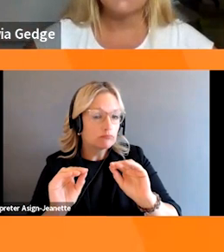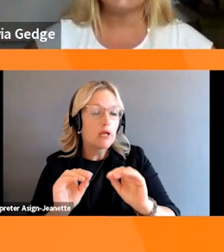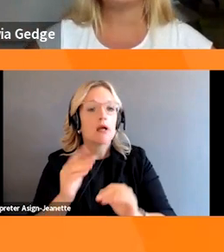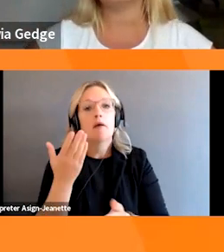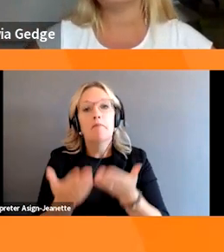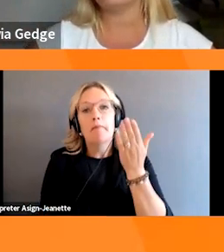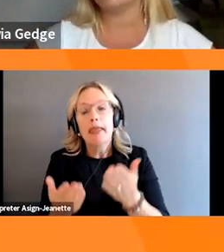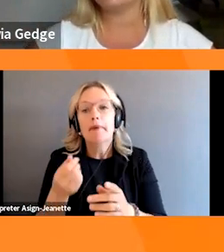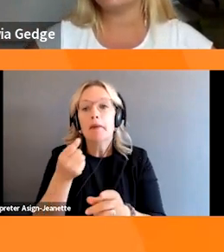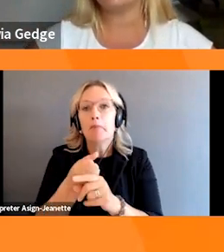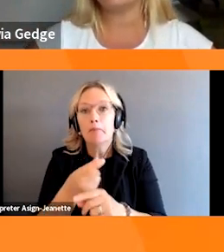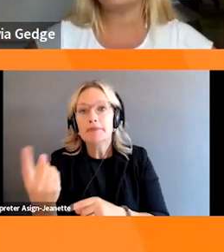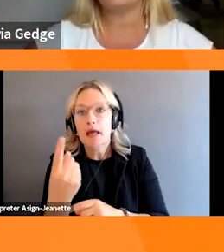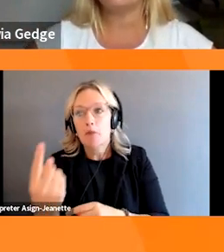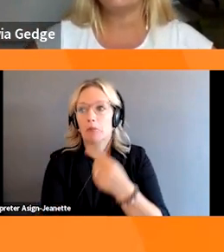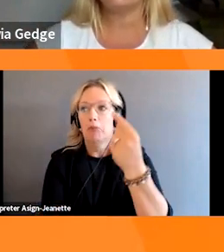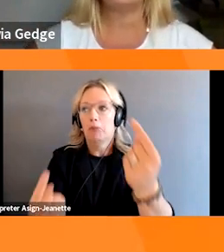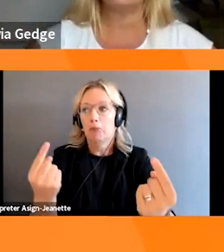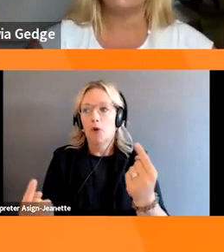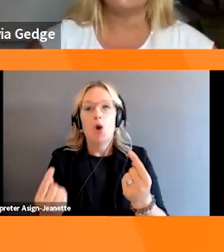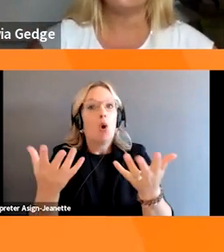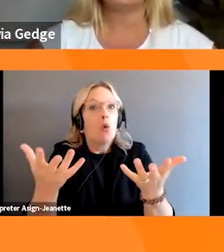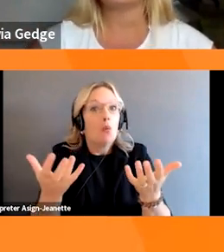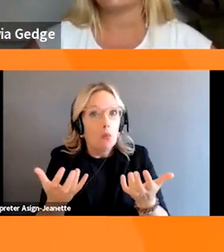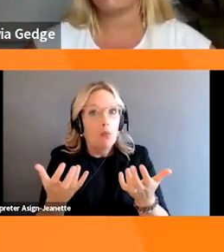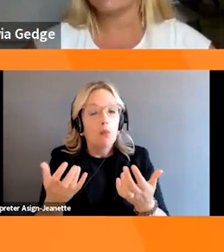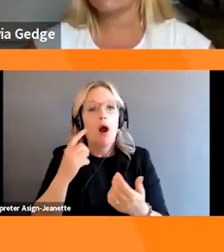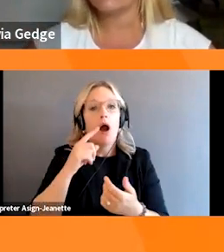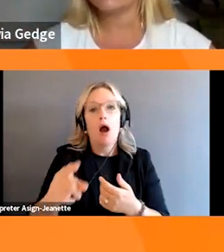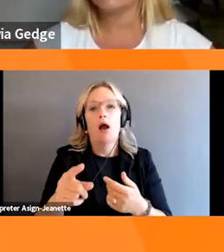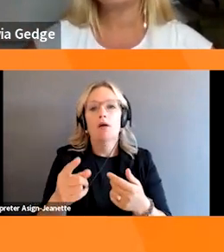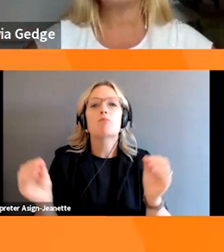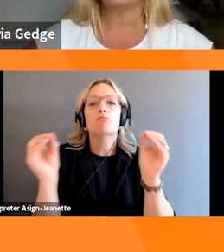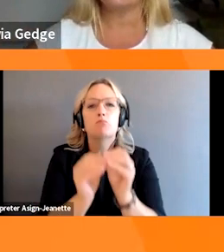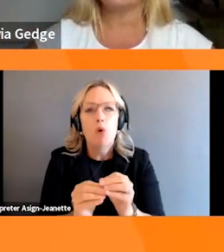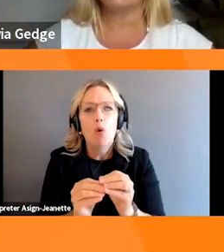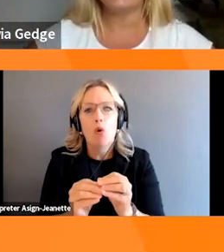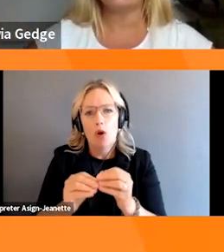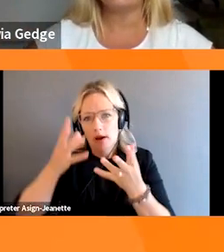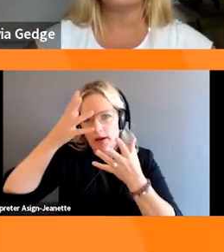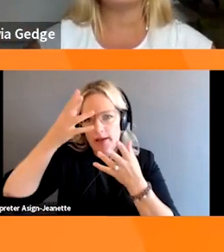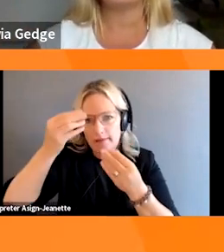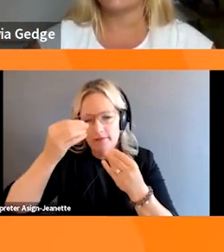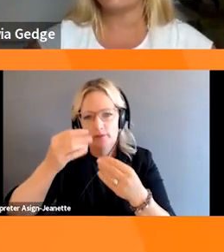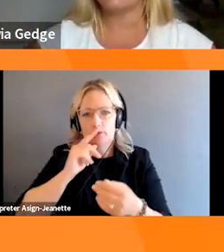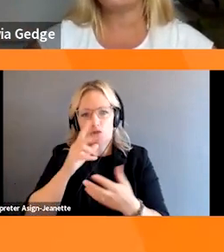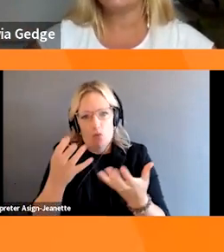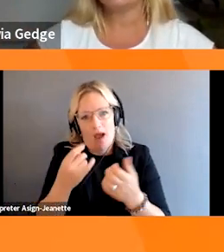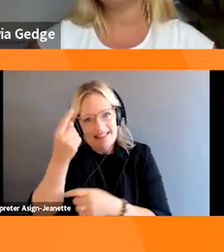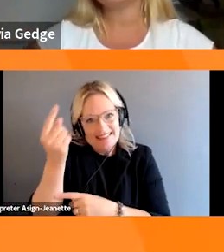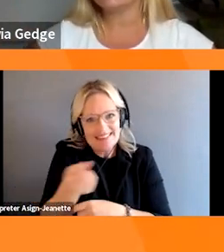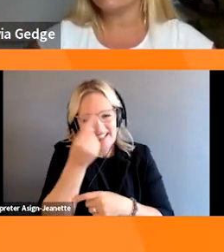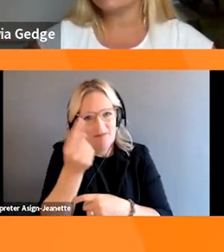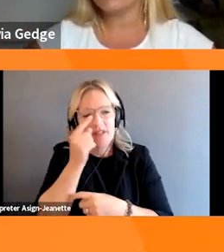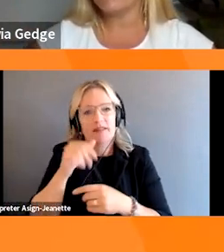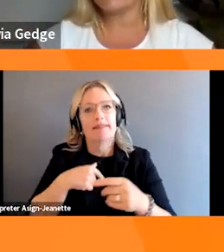transparency, that the information that you are communicating to the lenders, to the investors, that I can rely on it and it's accurate. And